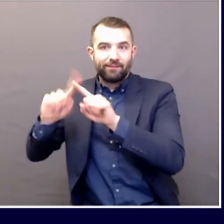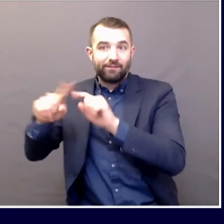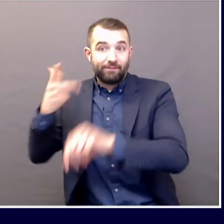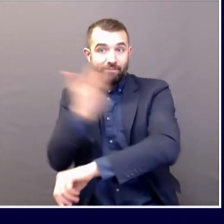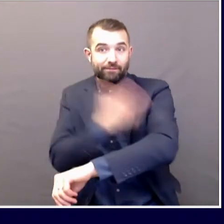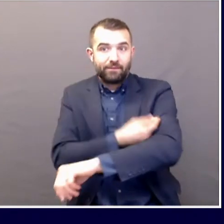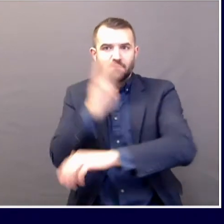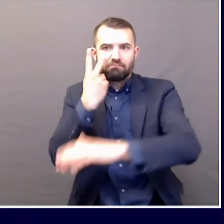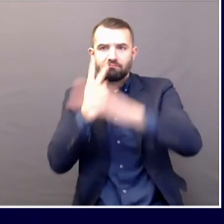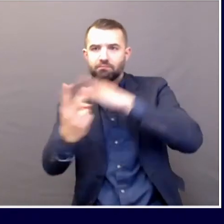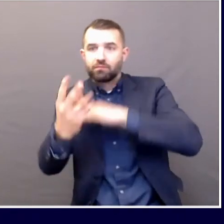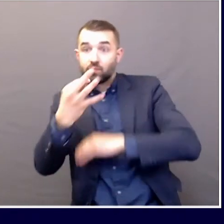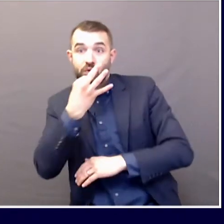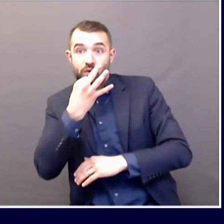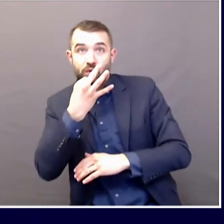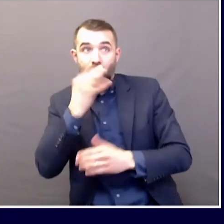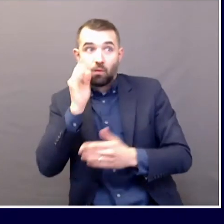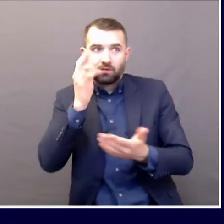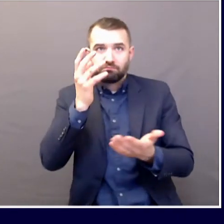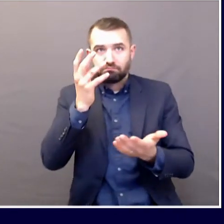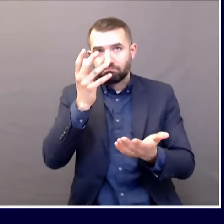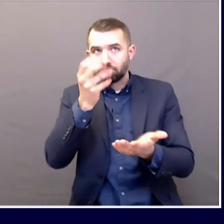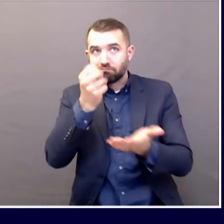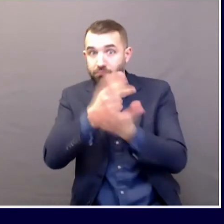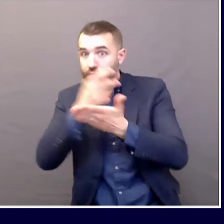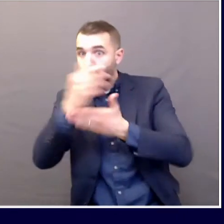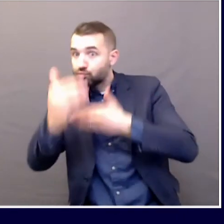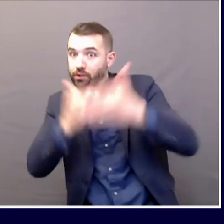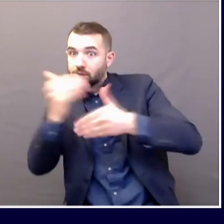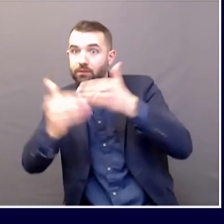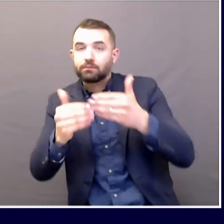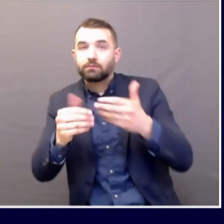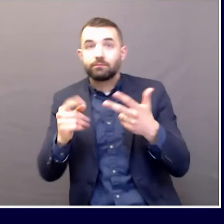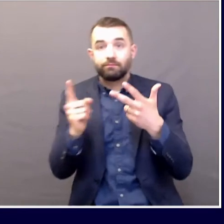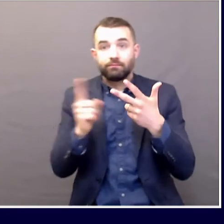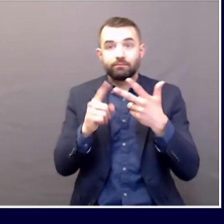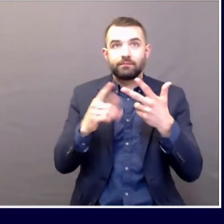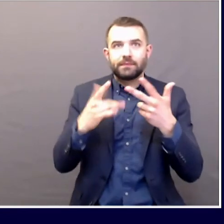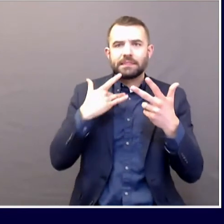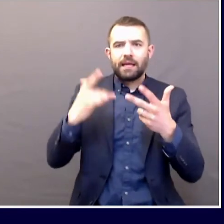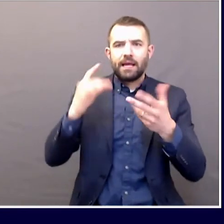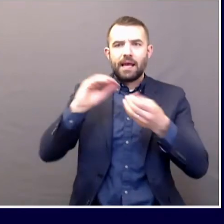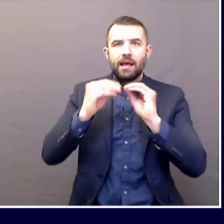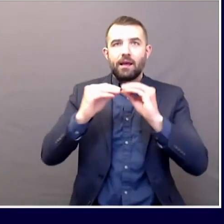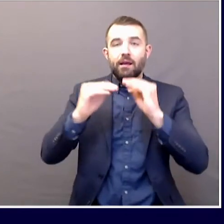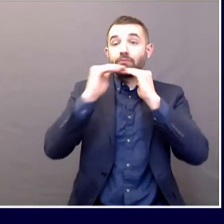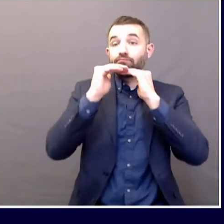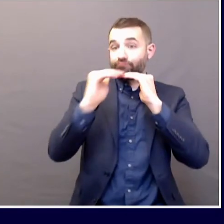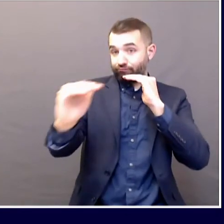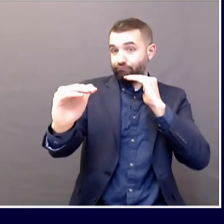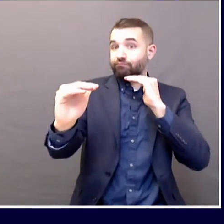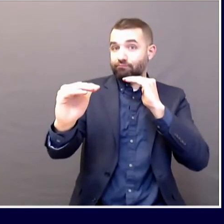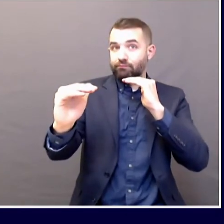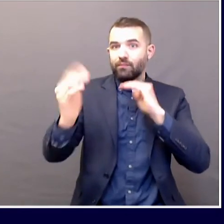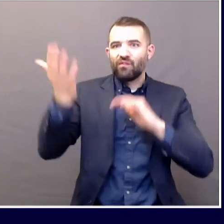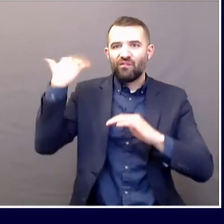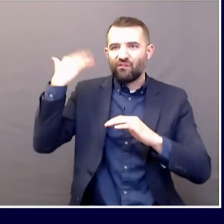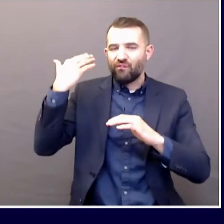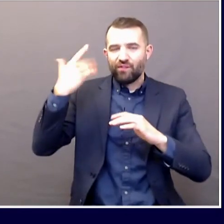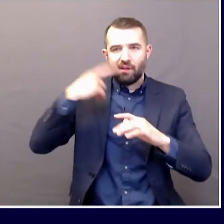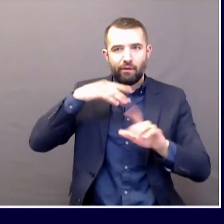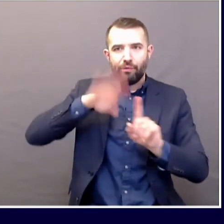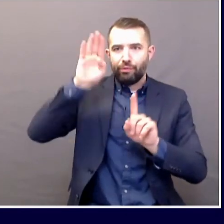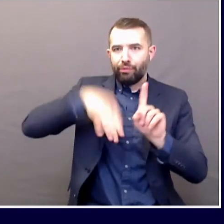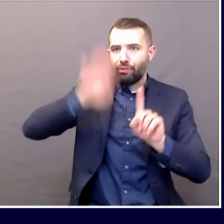them, stability. So first, on the volume, we talked about that a second ago. Next week, Maine could be receiving at